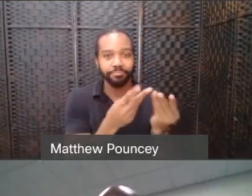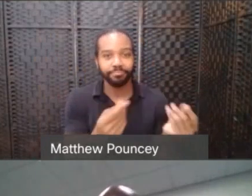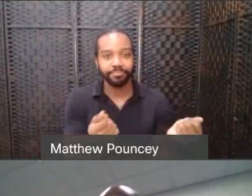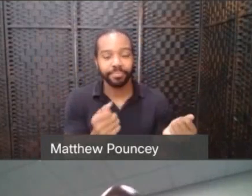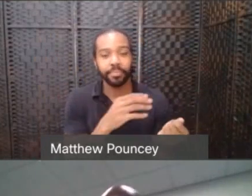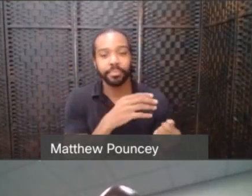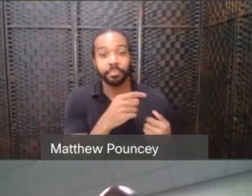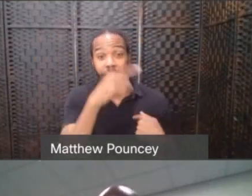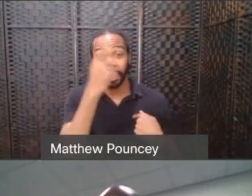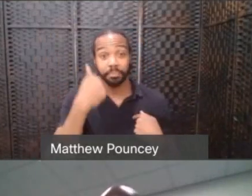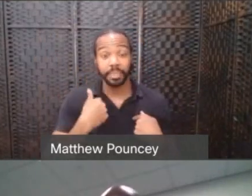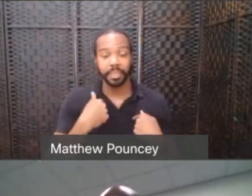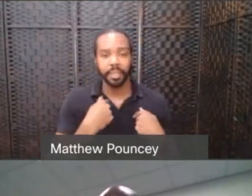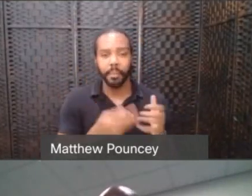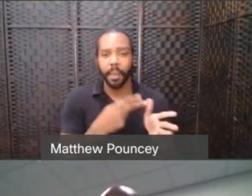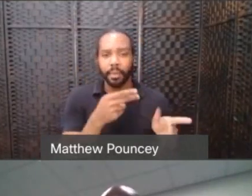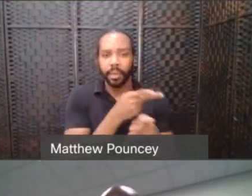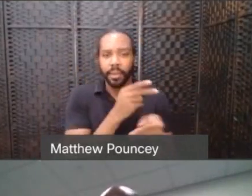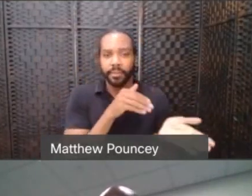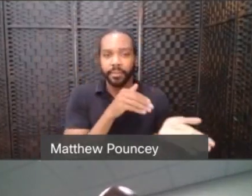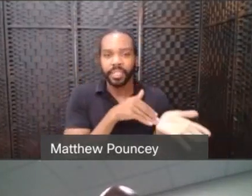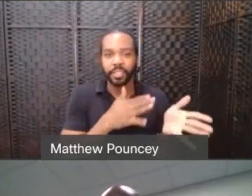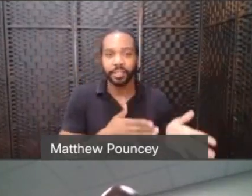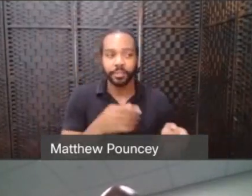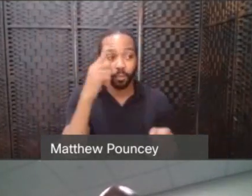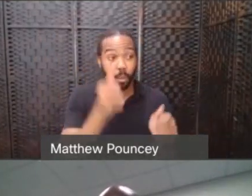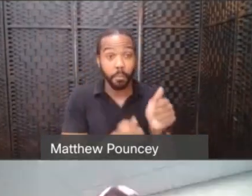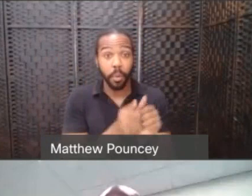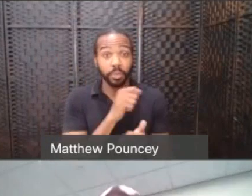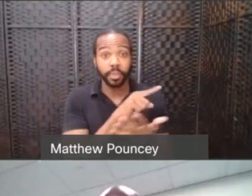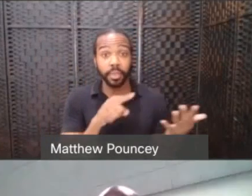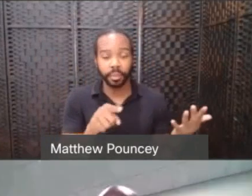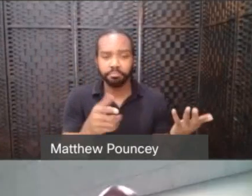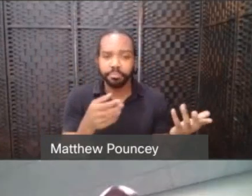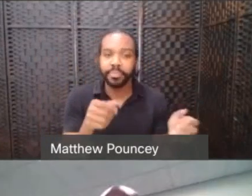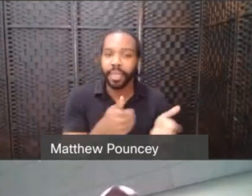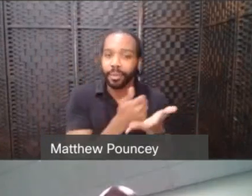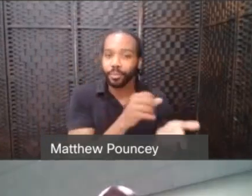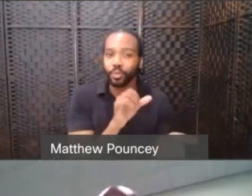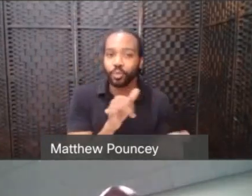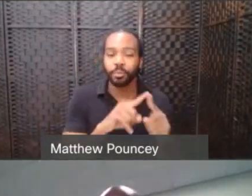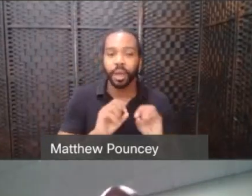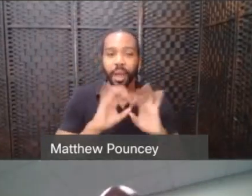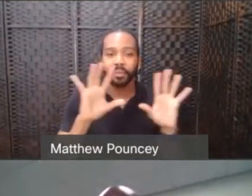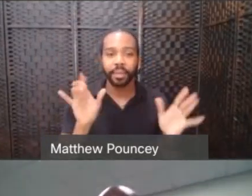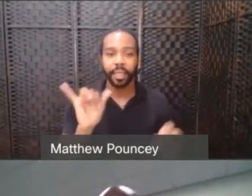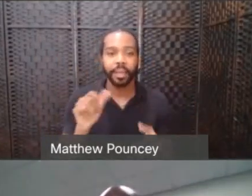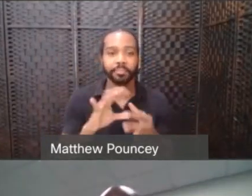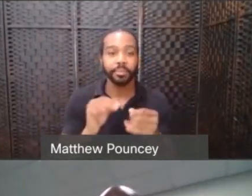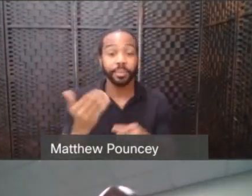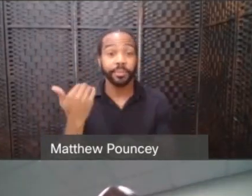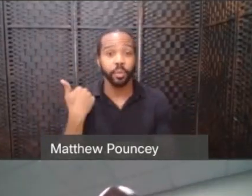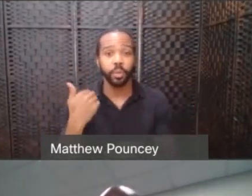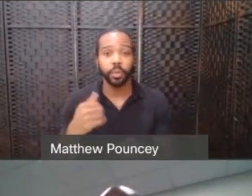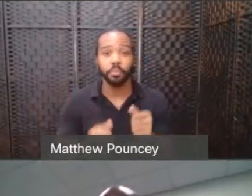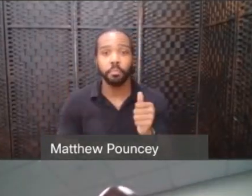care physician for most of our people supported. But obviously, as I said, most